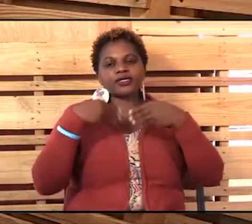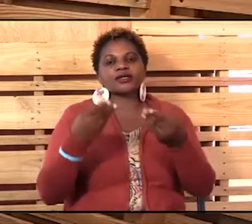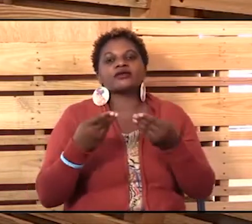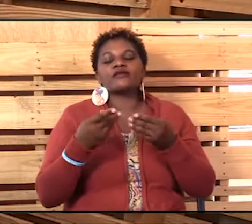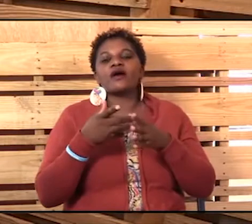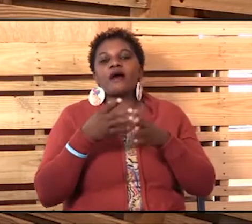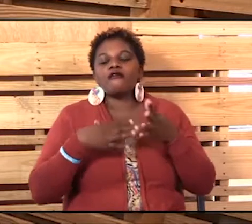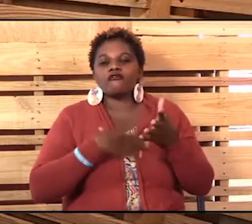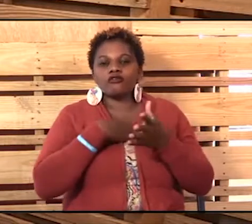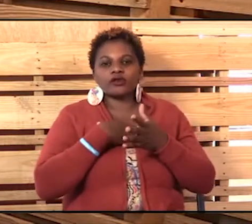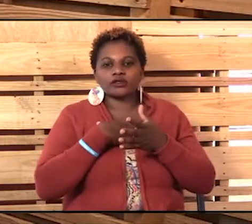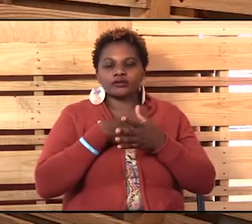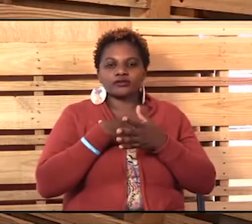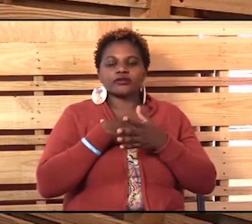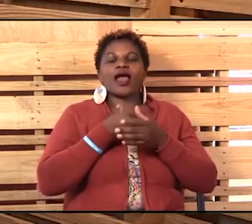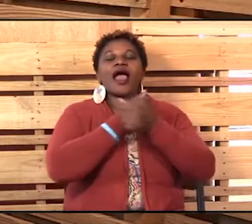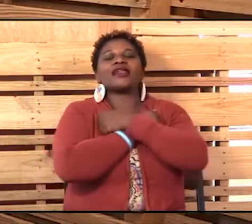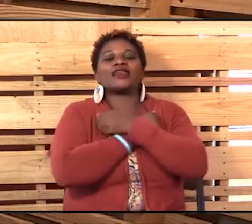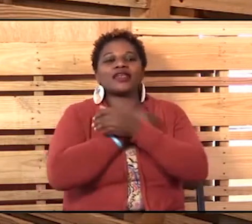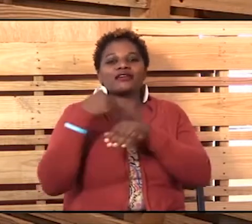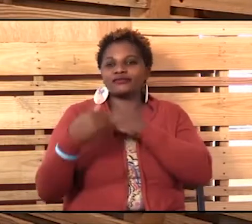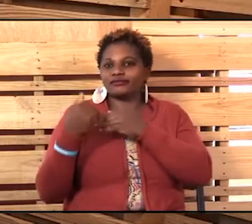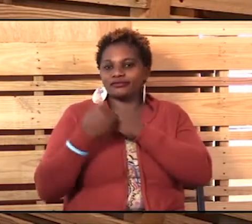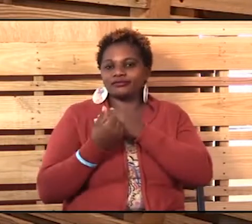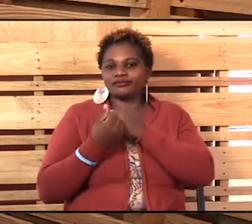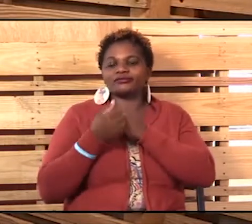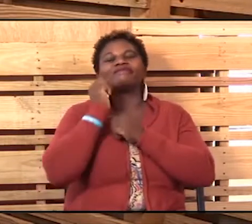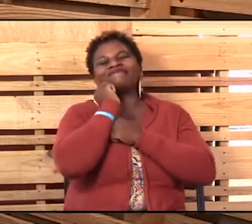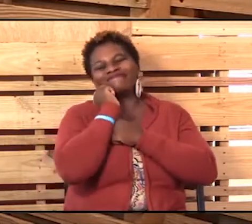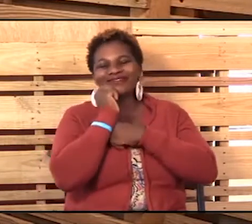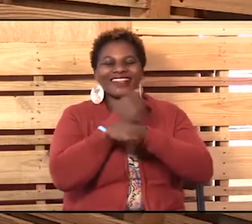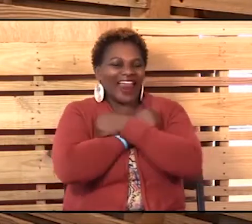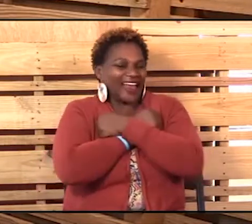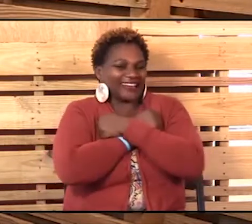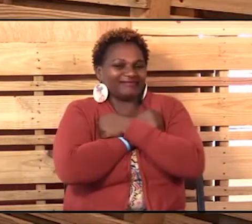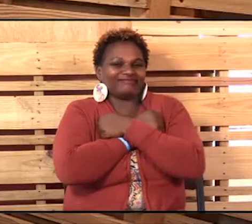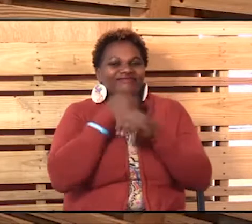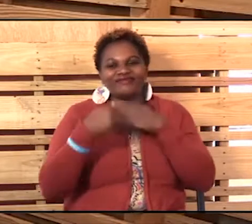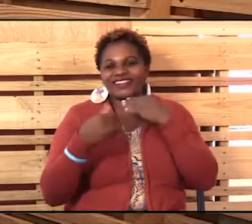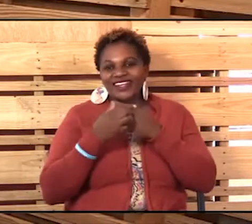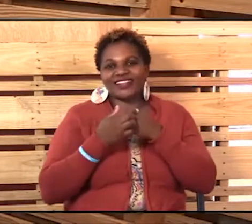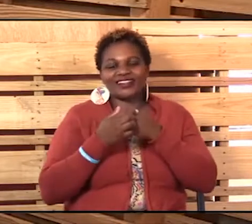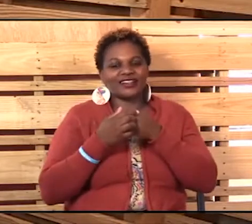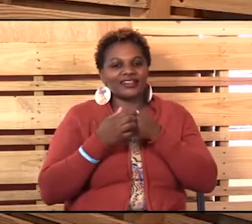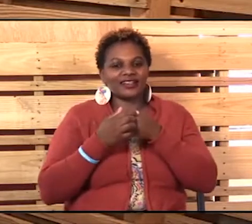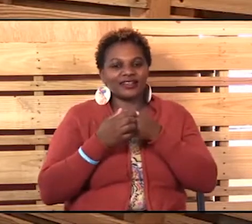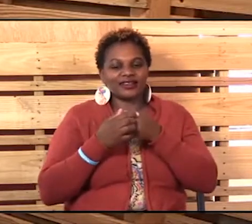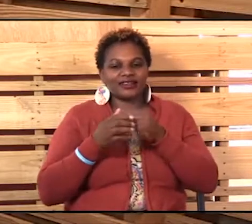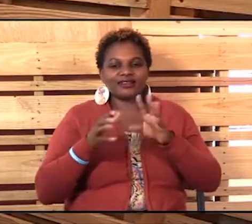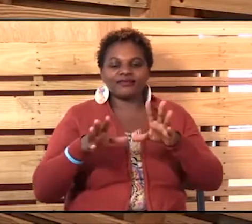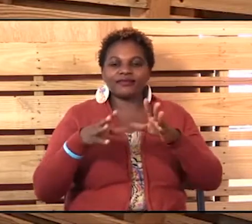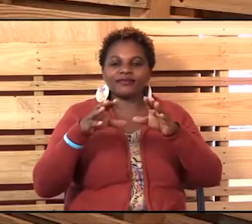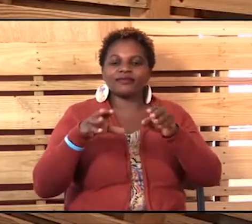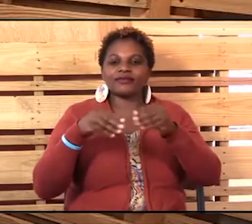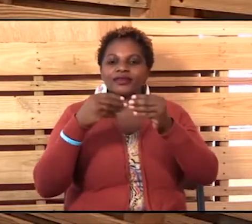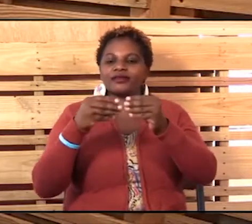the guest. I love bread. Love it so much. Fantastic. Just hear what happened. Yes. So as he